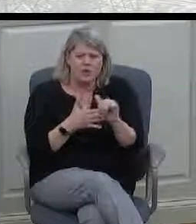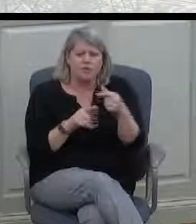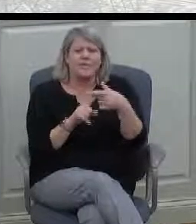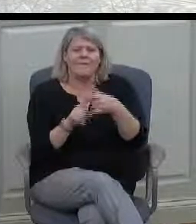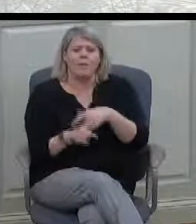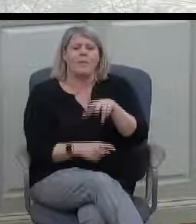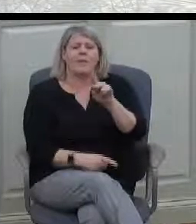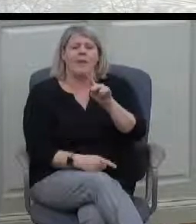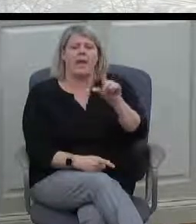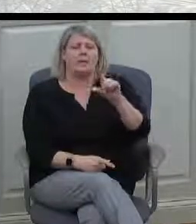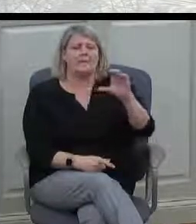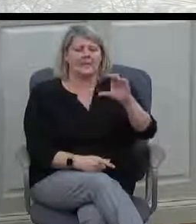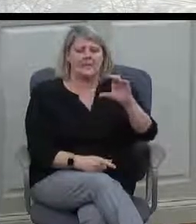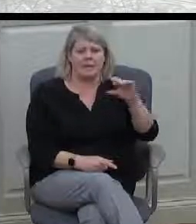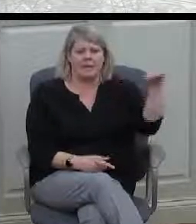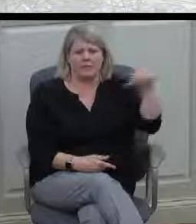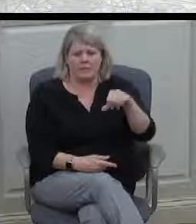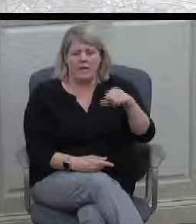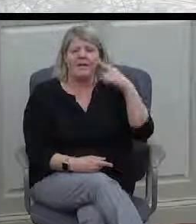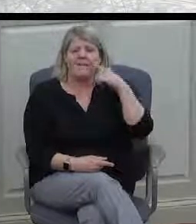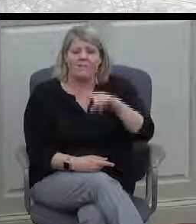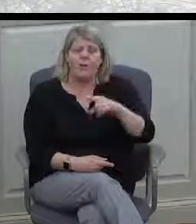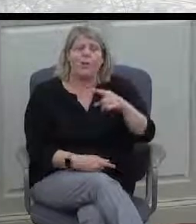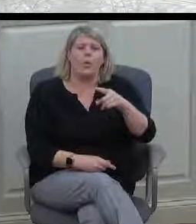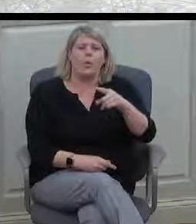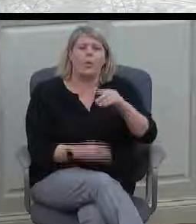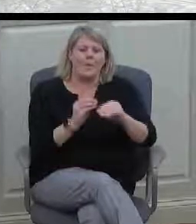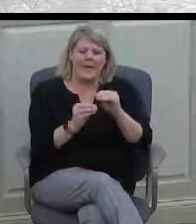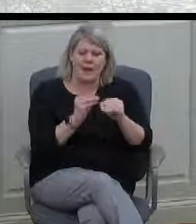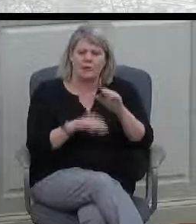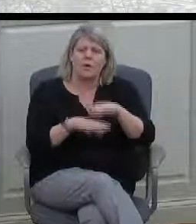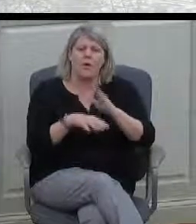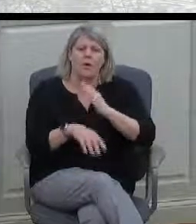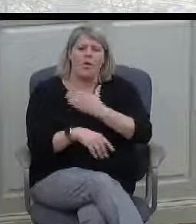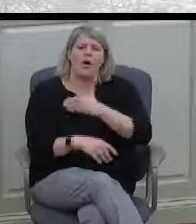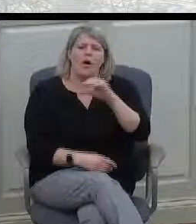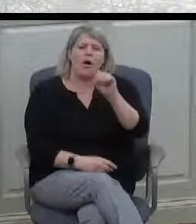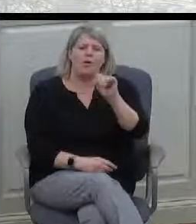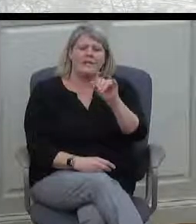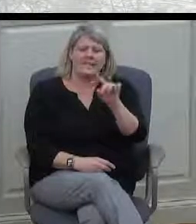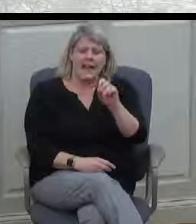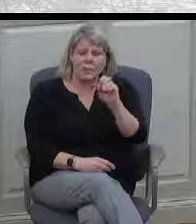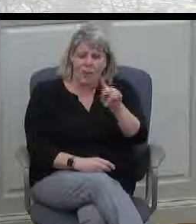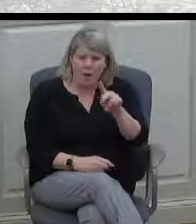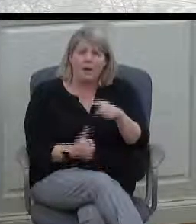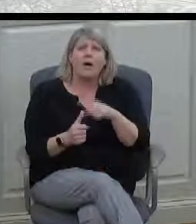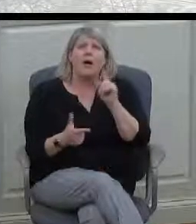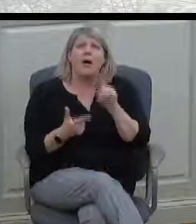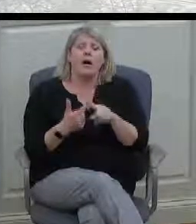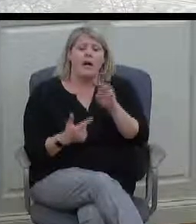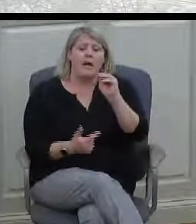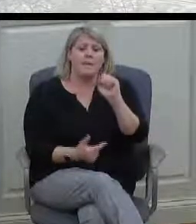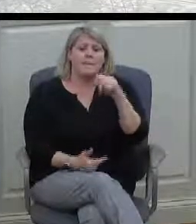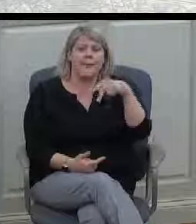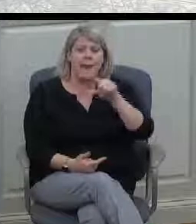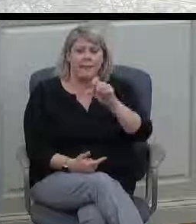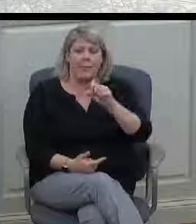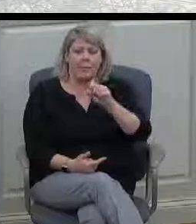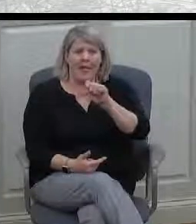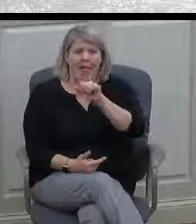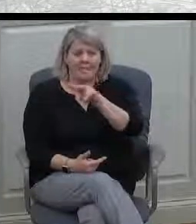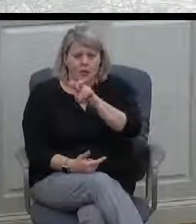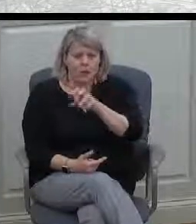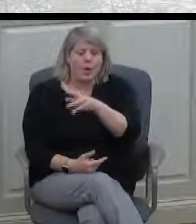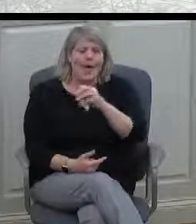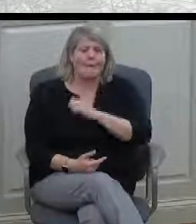KLC to do sidewalk repairs. We were primarily on Maple Avenue and Martin Luther King were the two areas that this